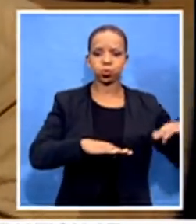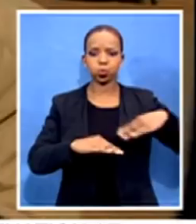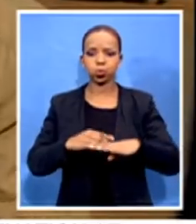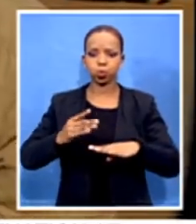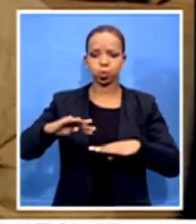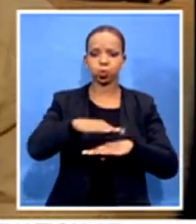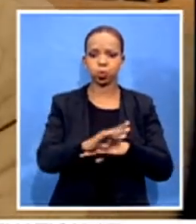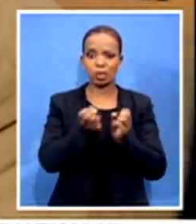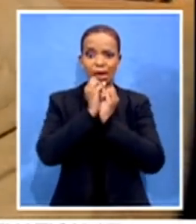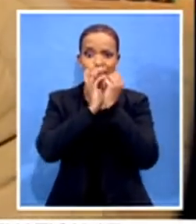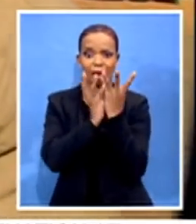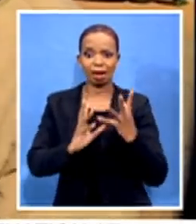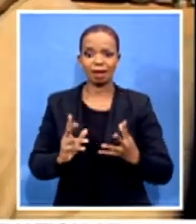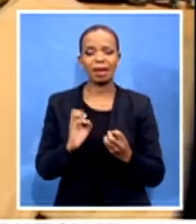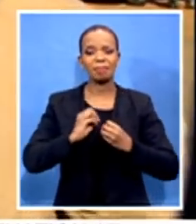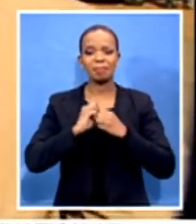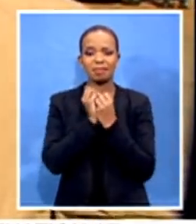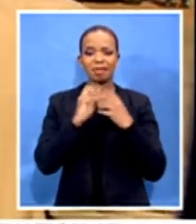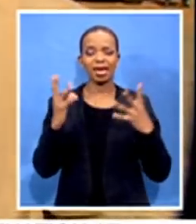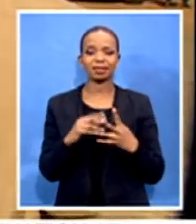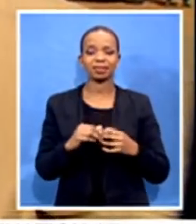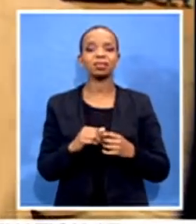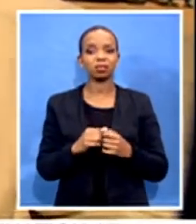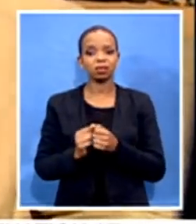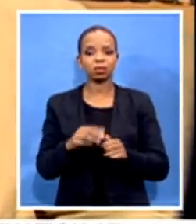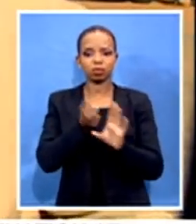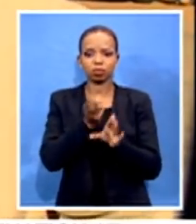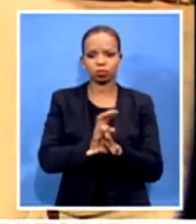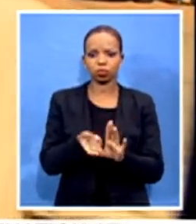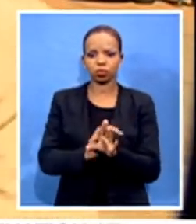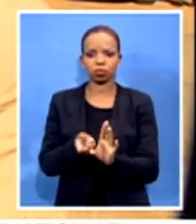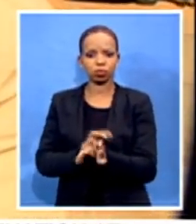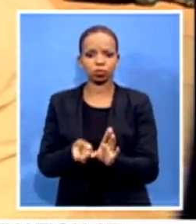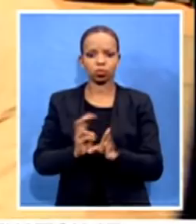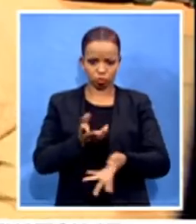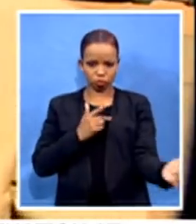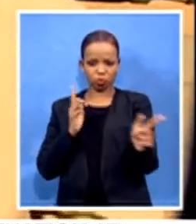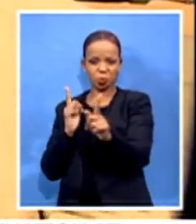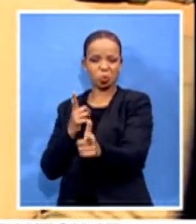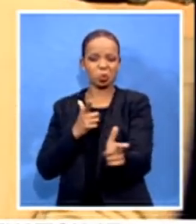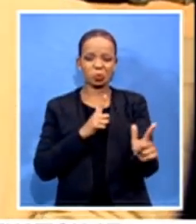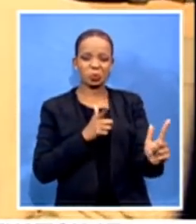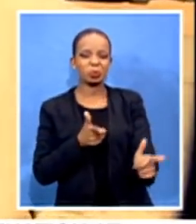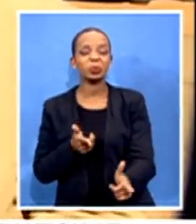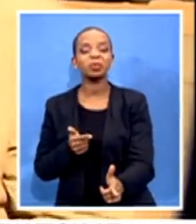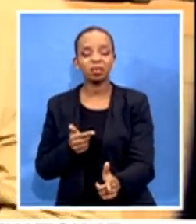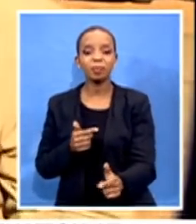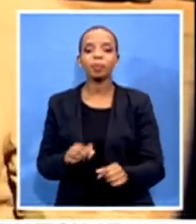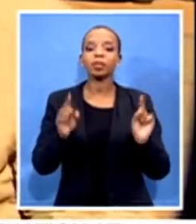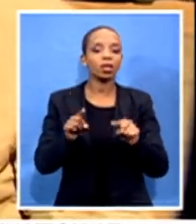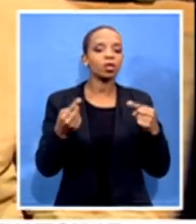These guys came in big numbers, and they just, you know, as they embarked, they just started shooting. So it was,